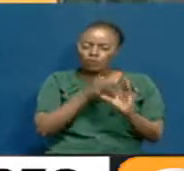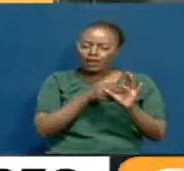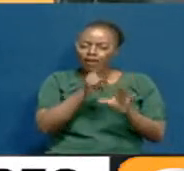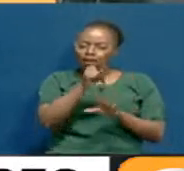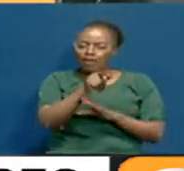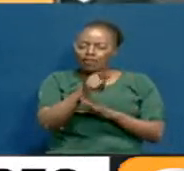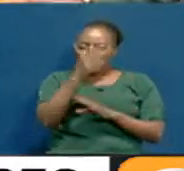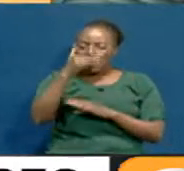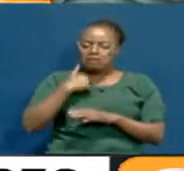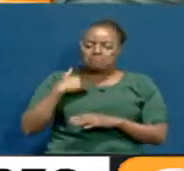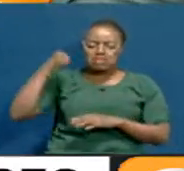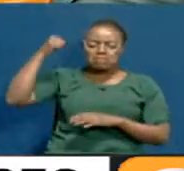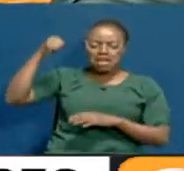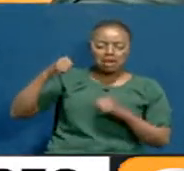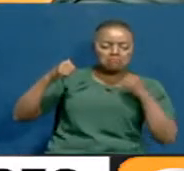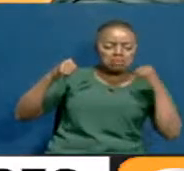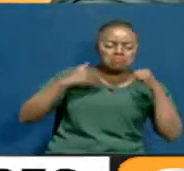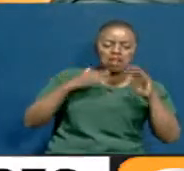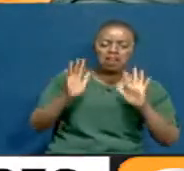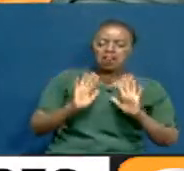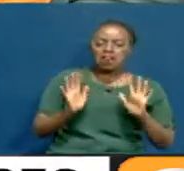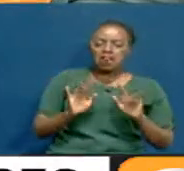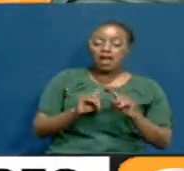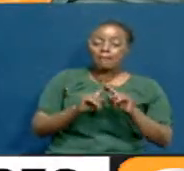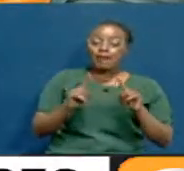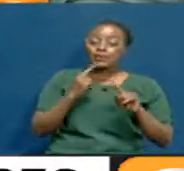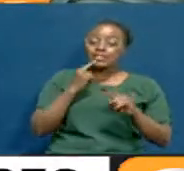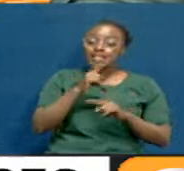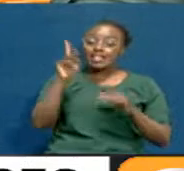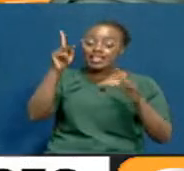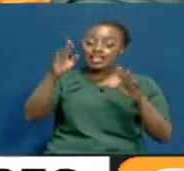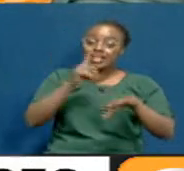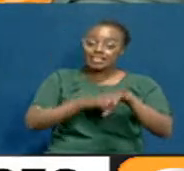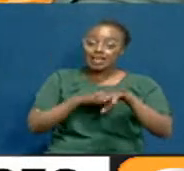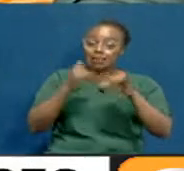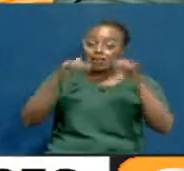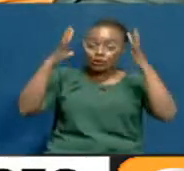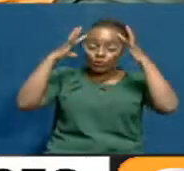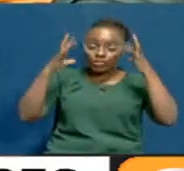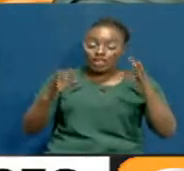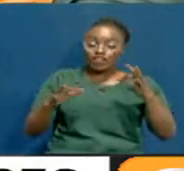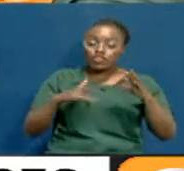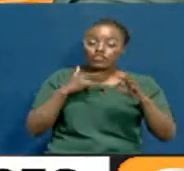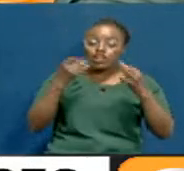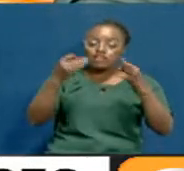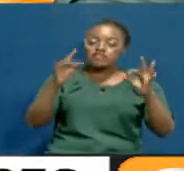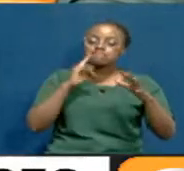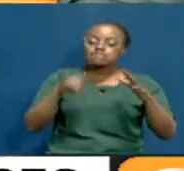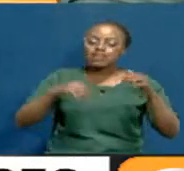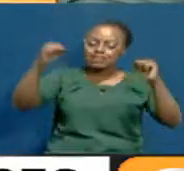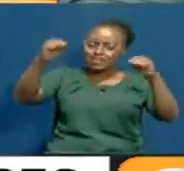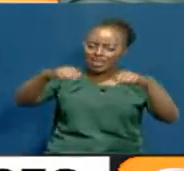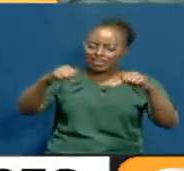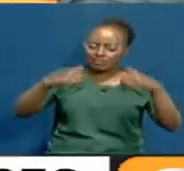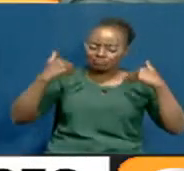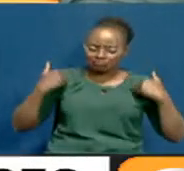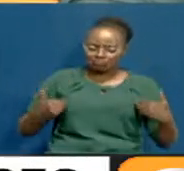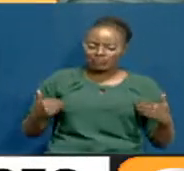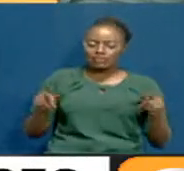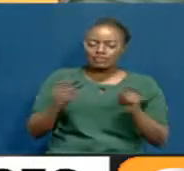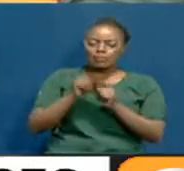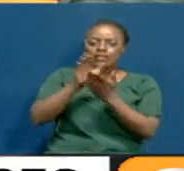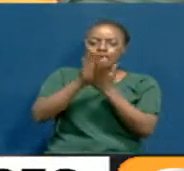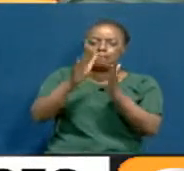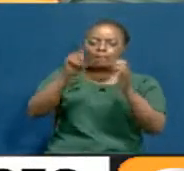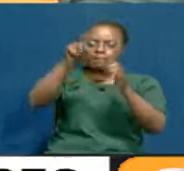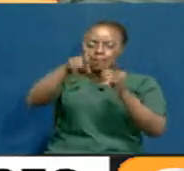because Miss Yasa. But it is time. What we are saying to Kenyans is, it is time. You need to feel free and say that, yes, me as a banker, I